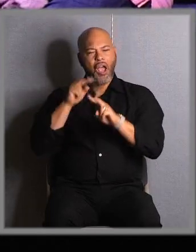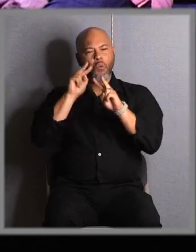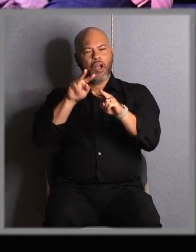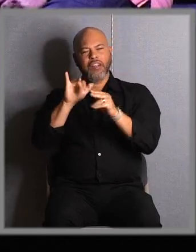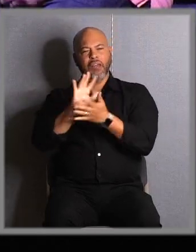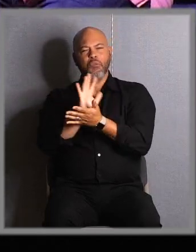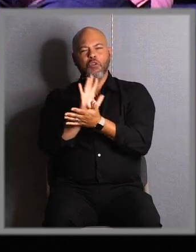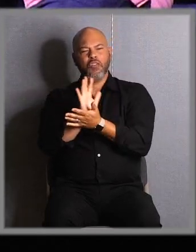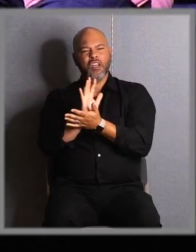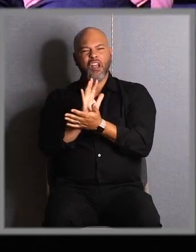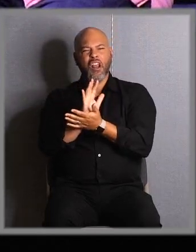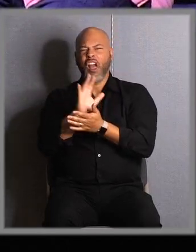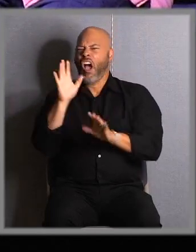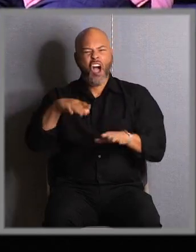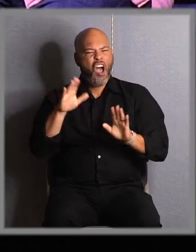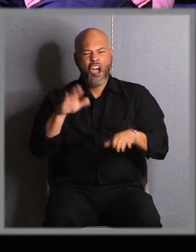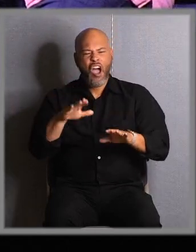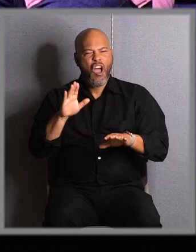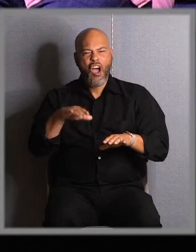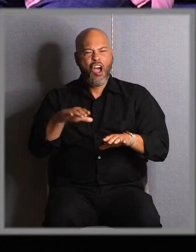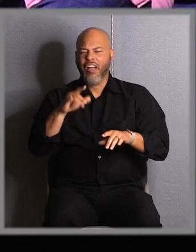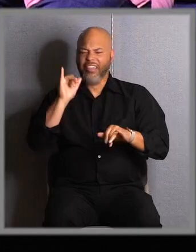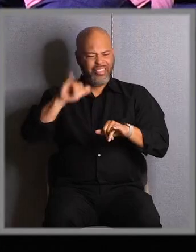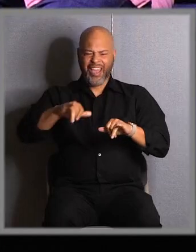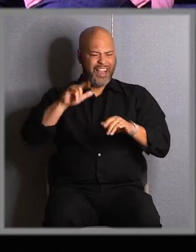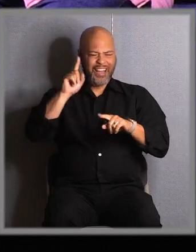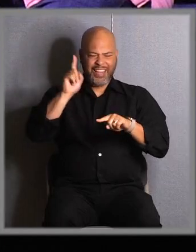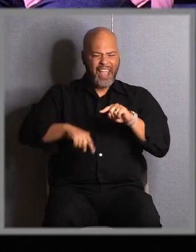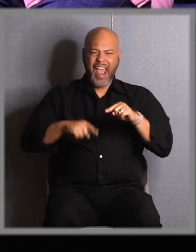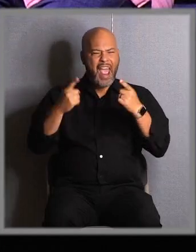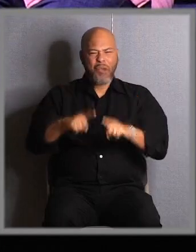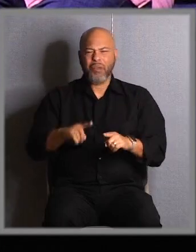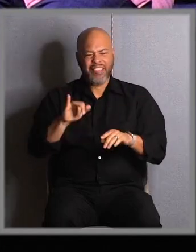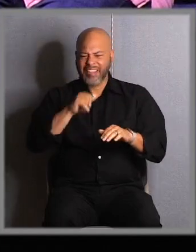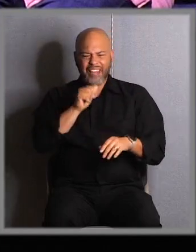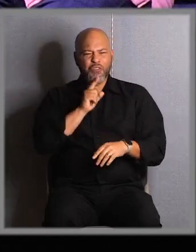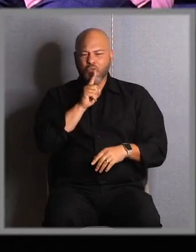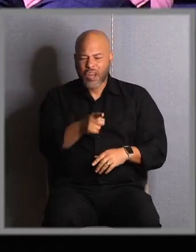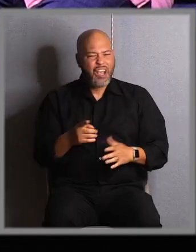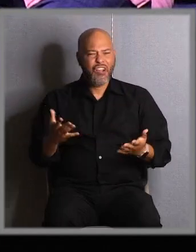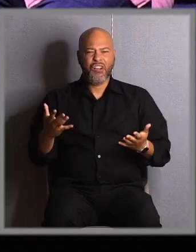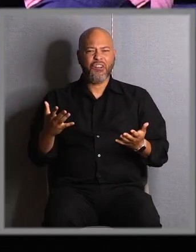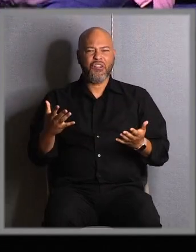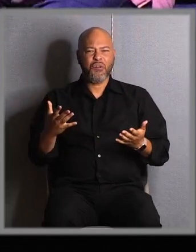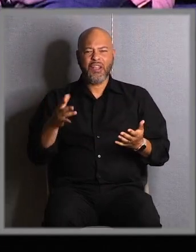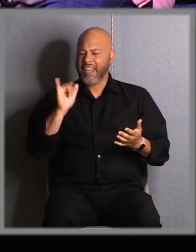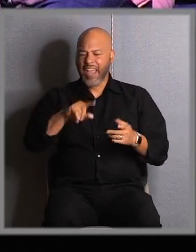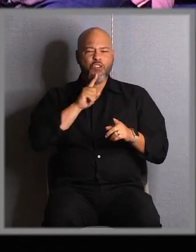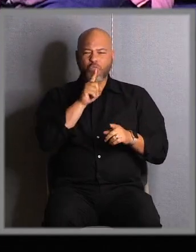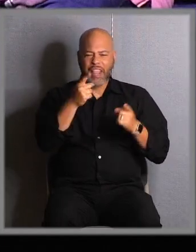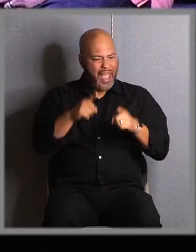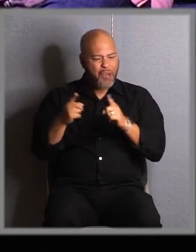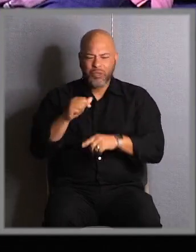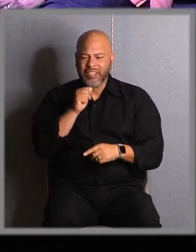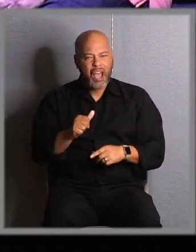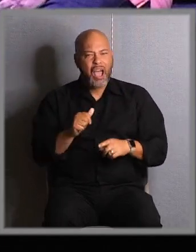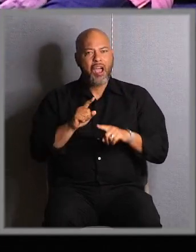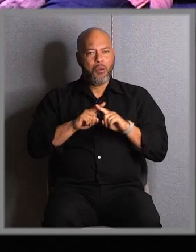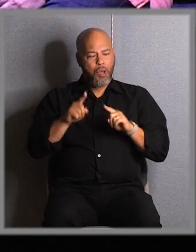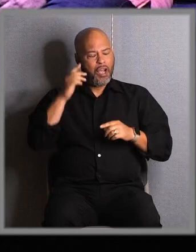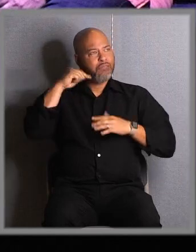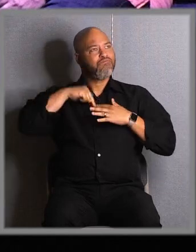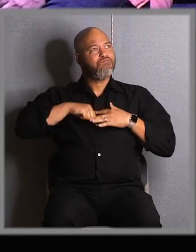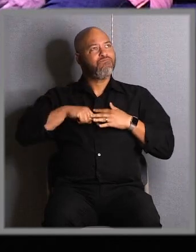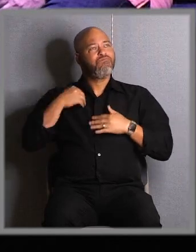thinking, this just cannot be real. This cannot really happen. And yet deep down I know